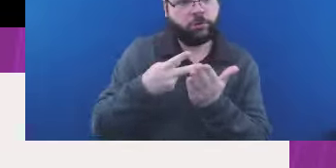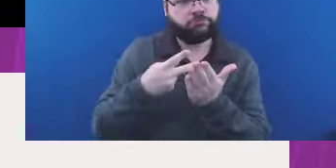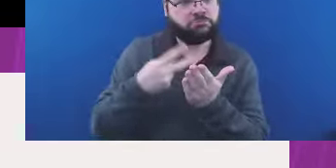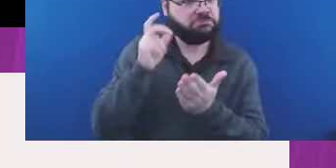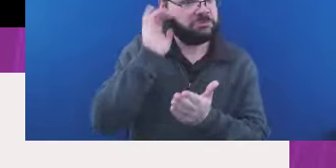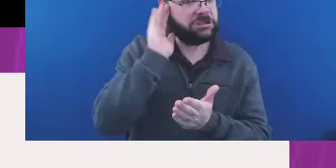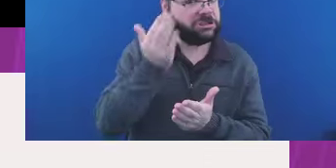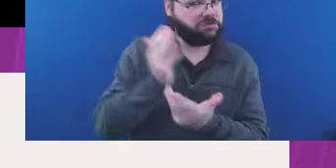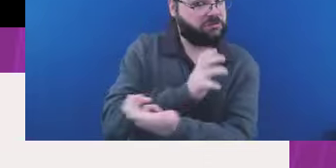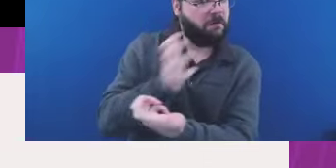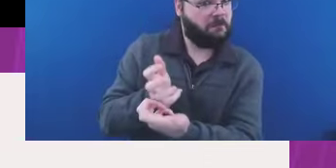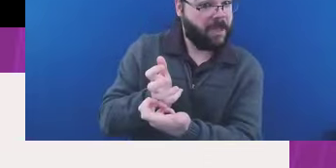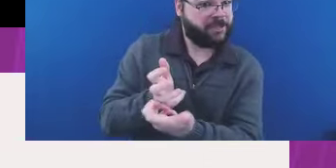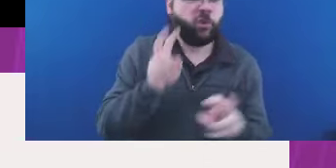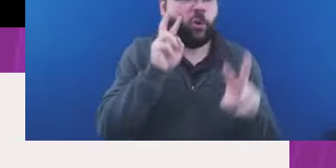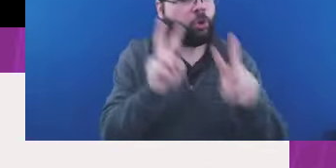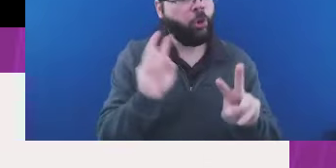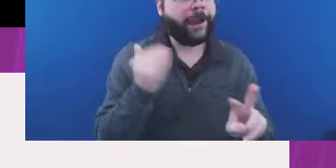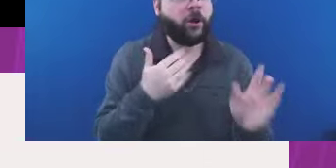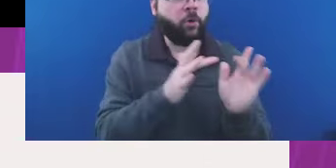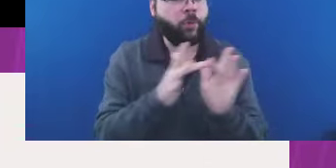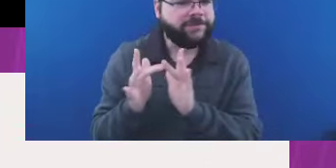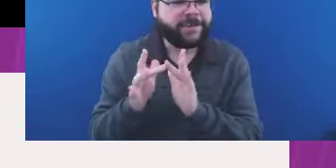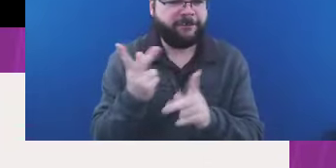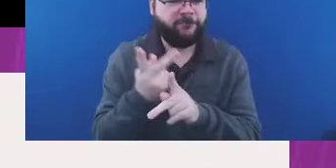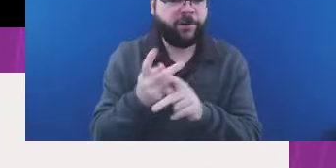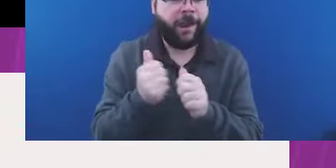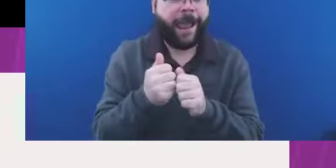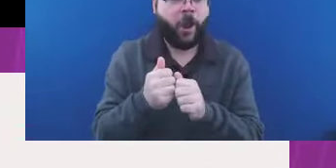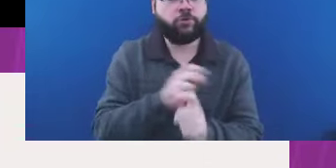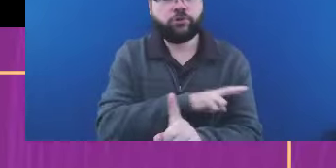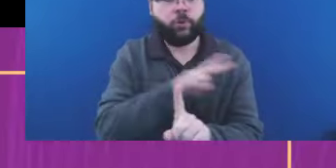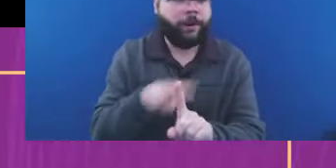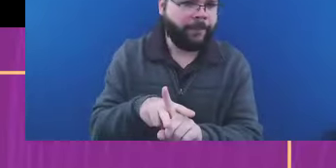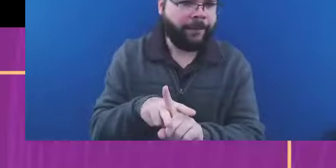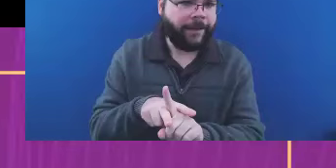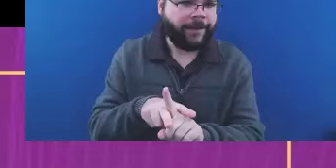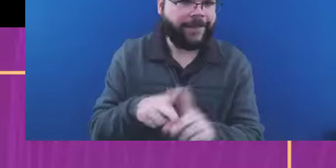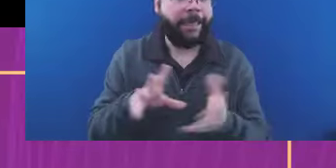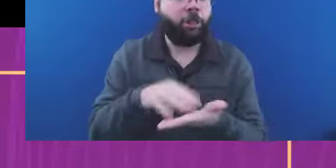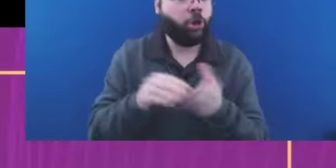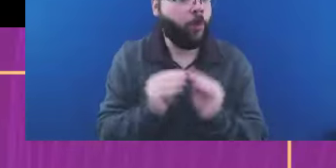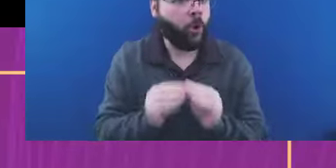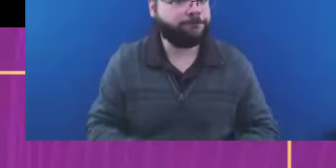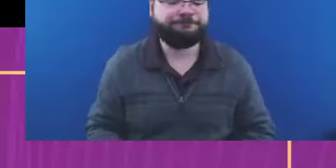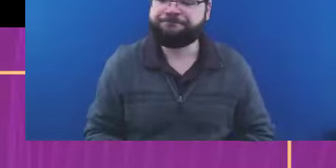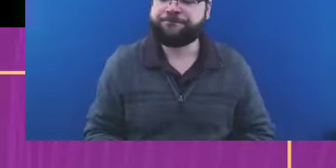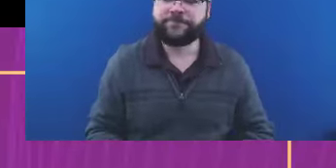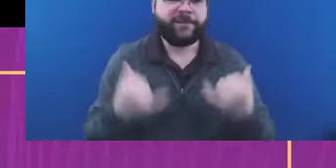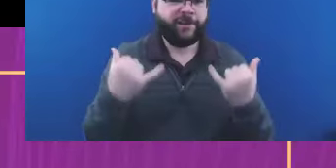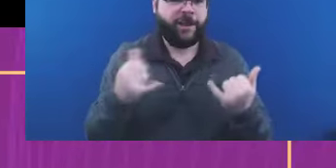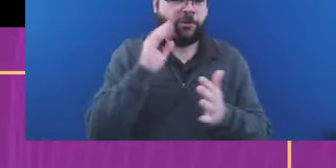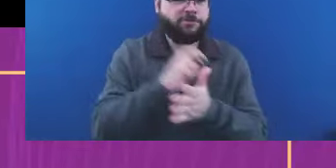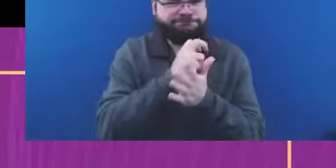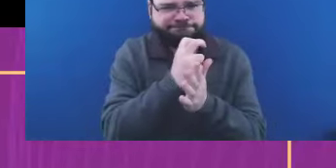them, please explore our website to learn how to apply and learn more. So today I'm going to dive a little